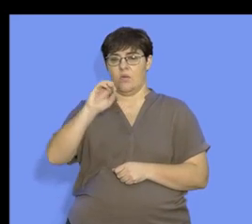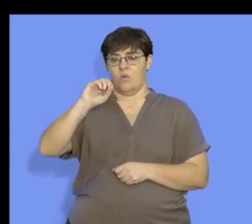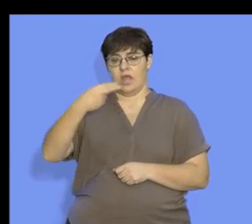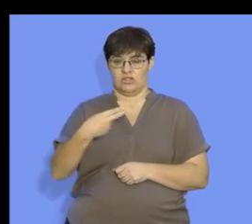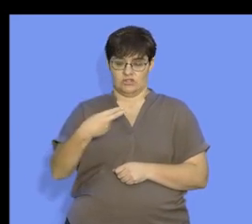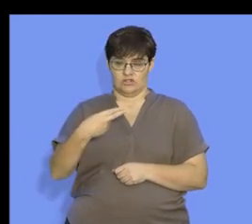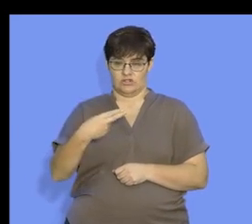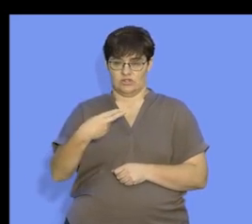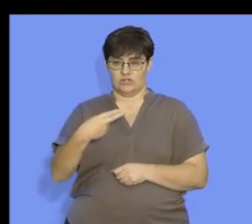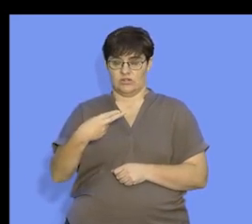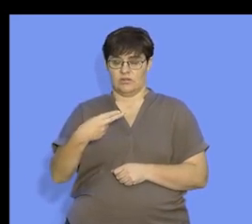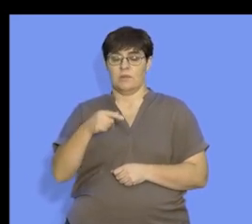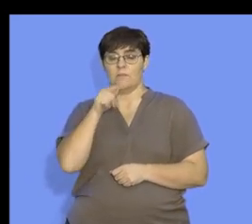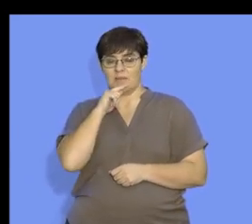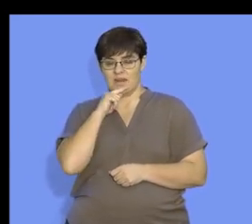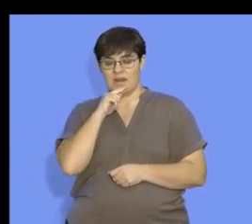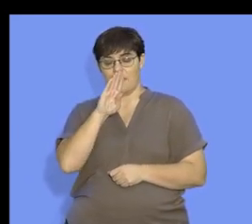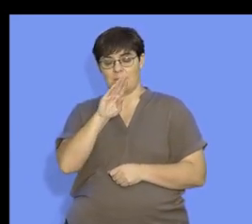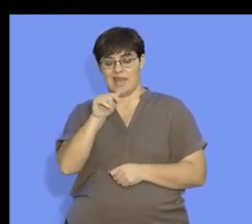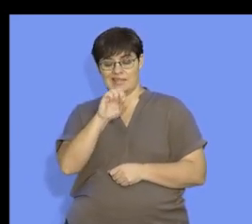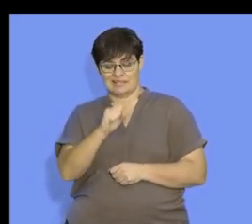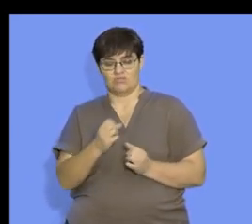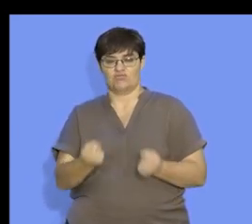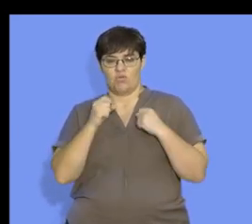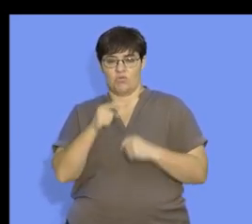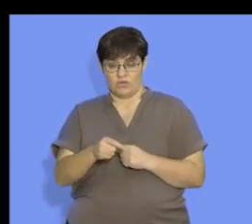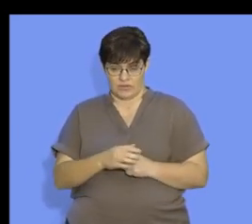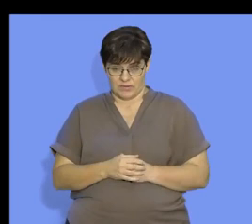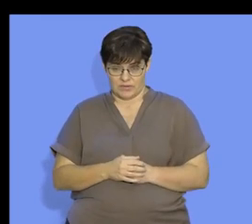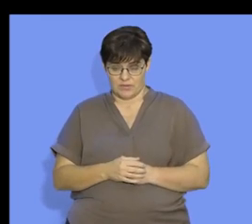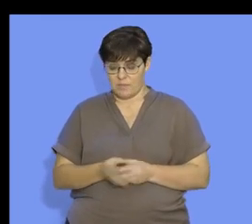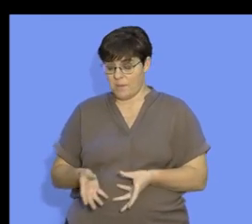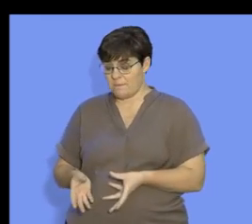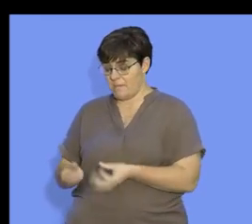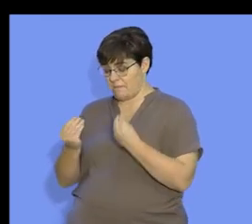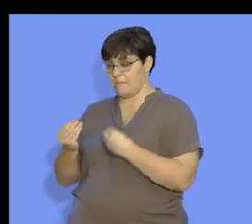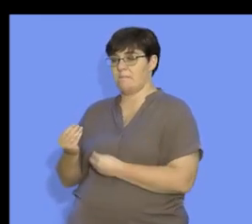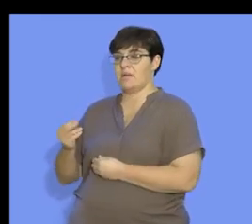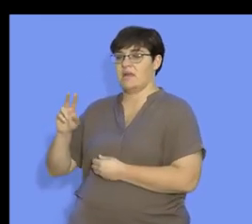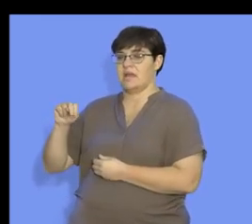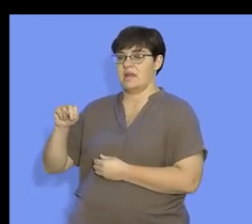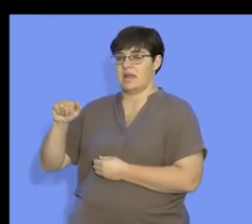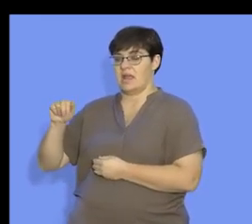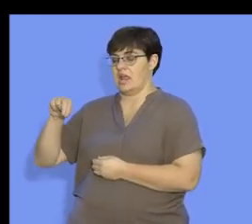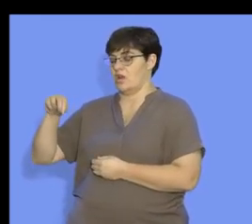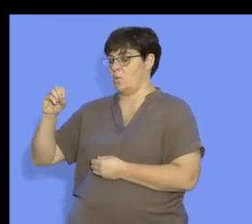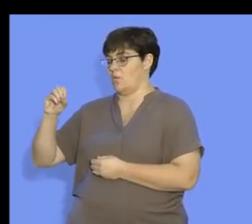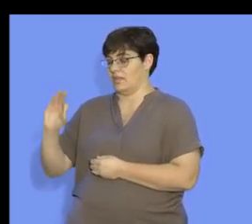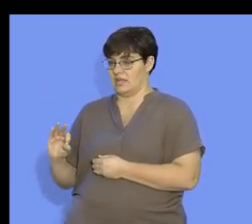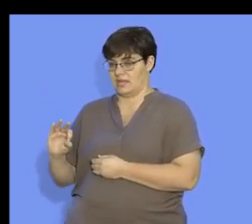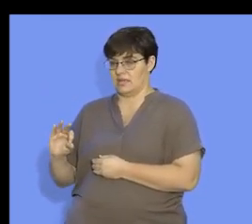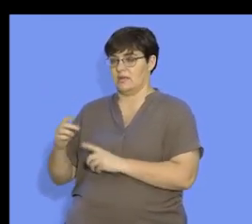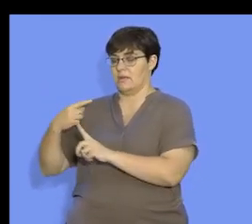is our strong base, right? Just like potassium hydroxide, because it is in group 1. What do we get? We get sodium